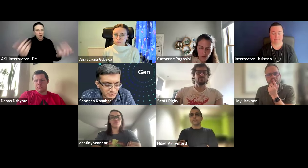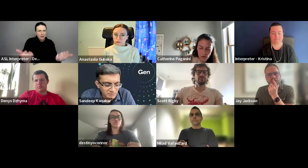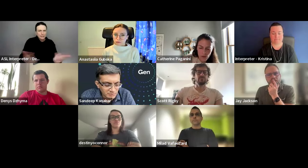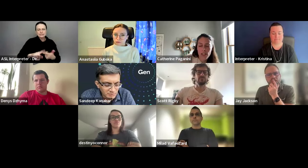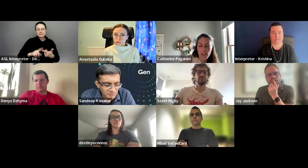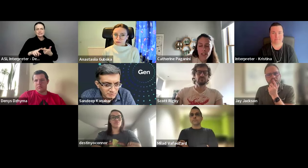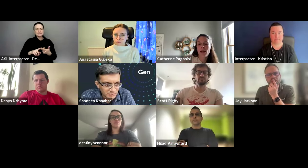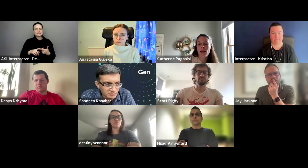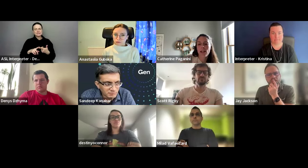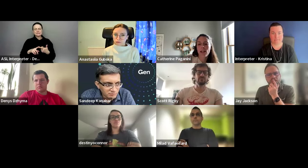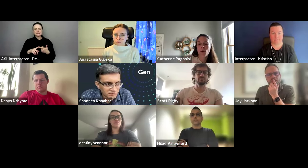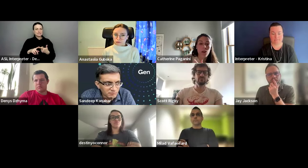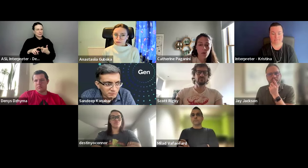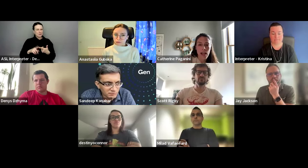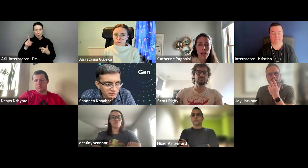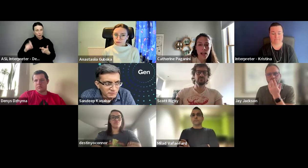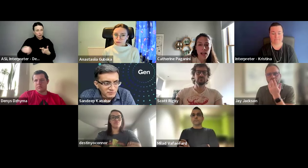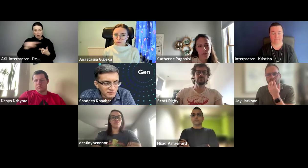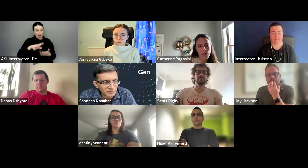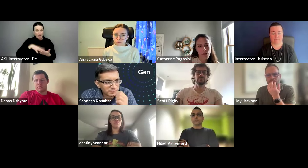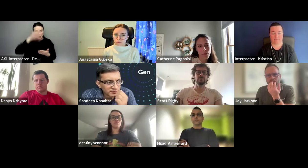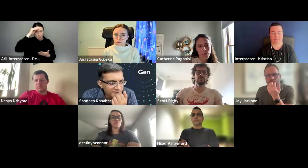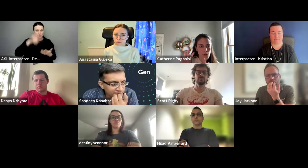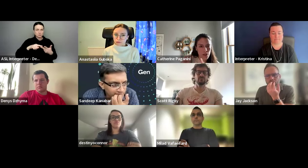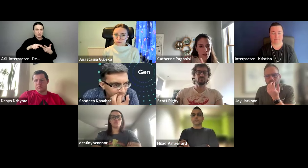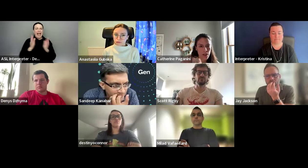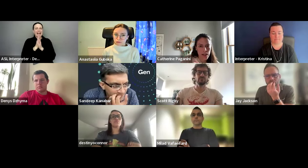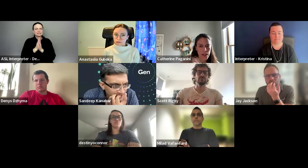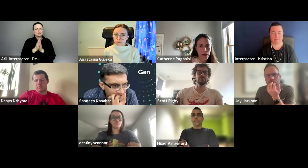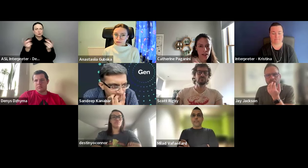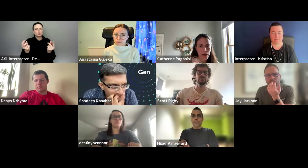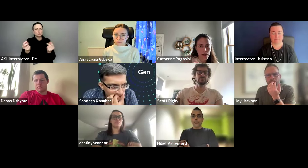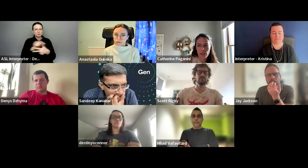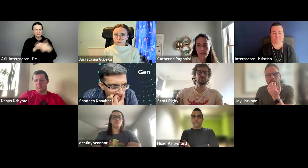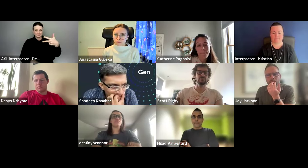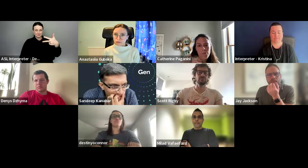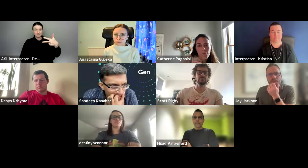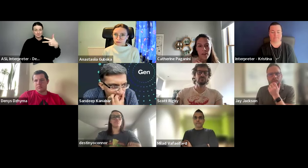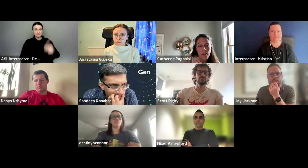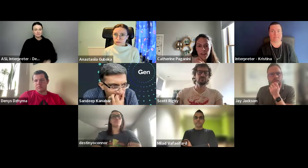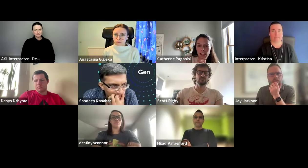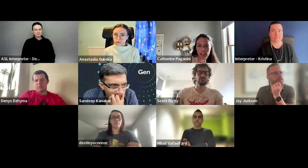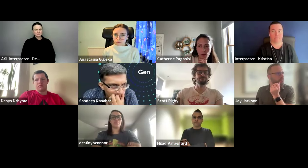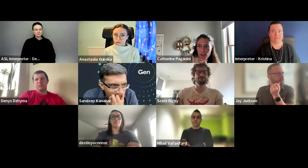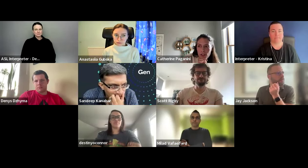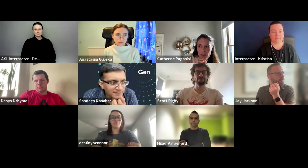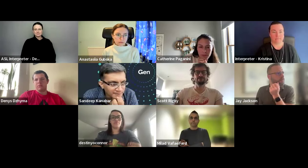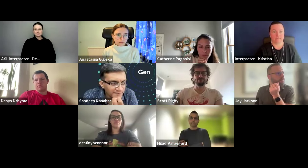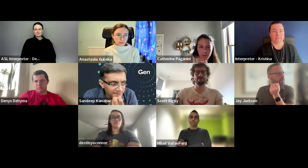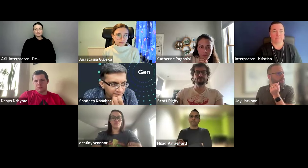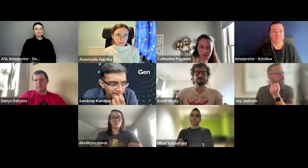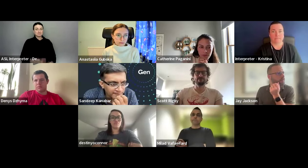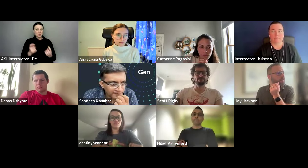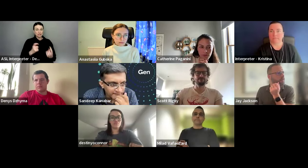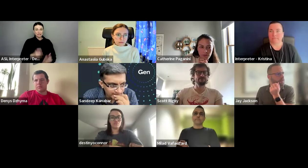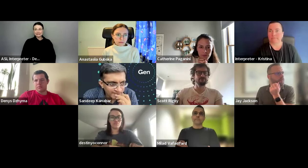What should they take away, and what are we asking from? I think those are kind of key building blocks. Any